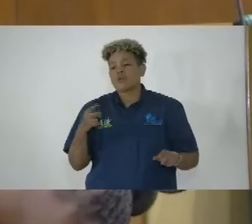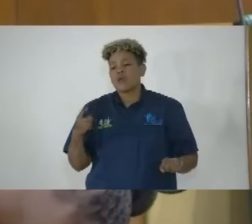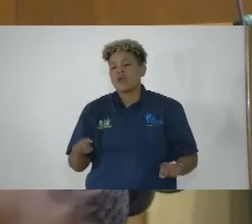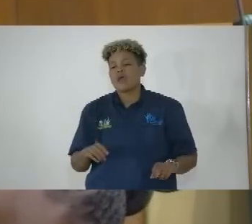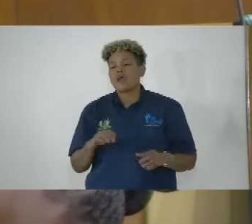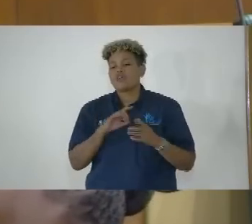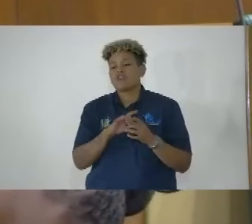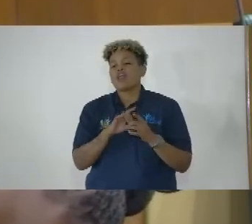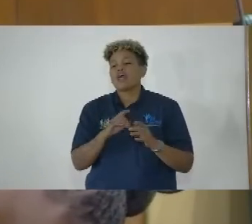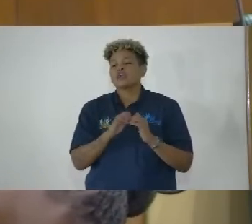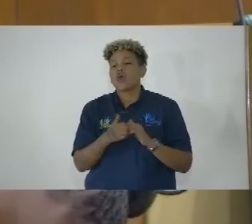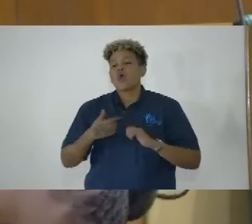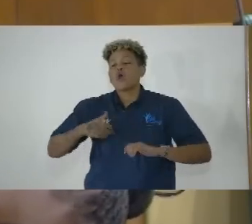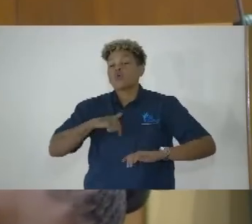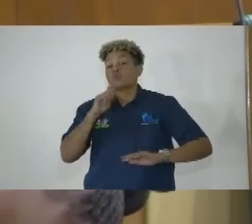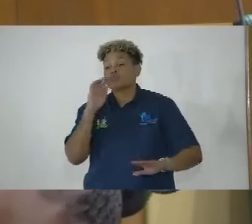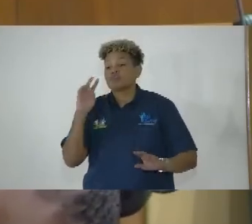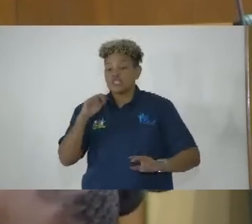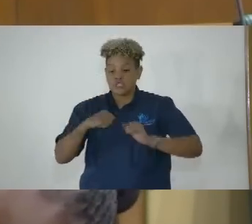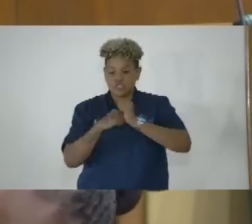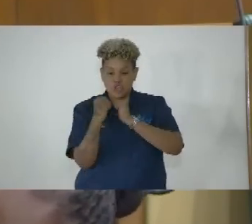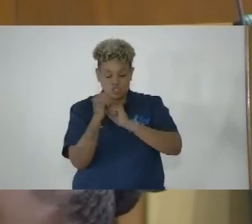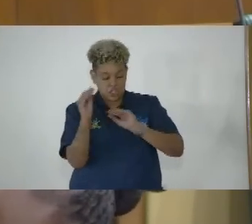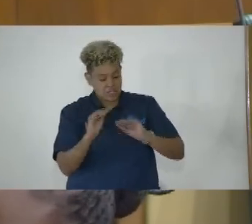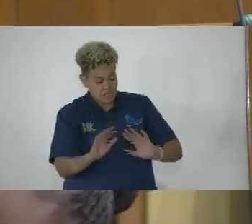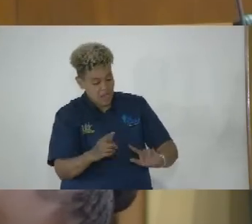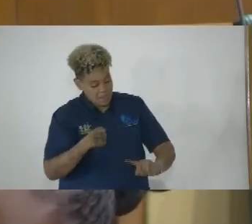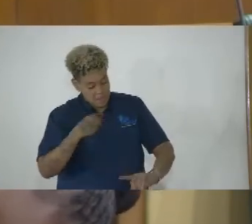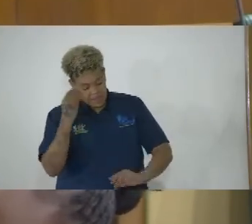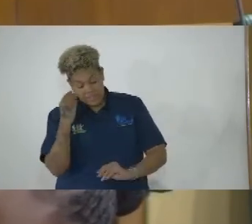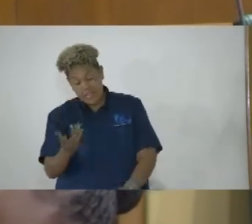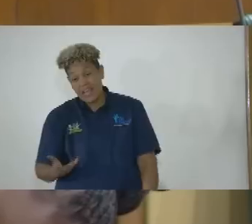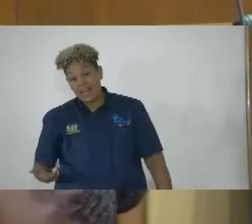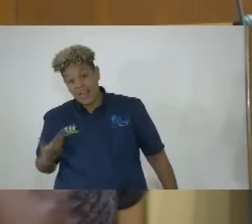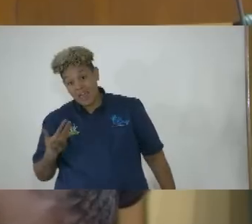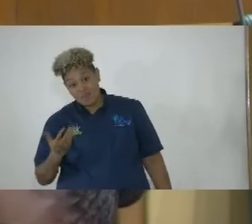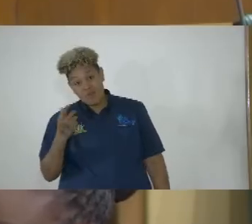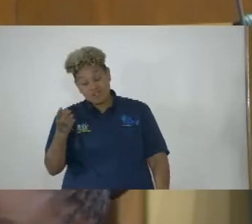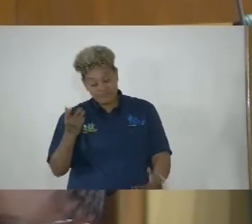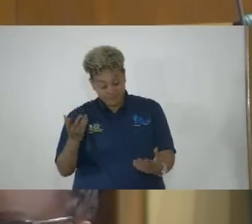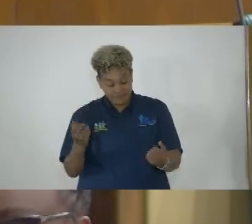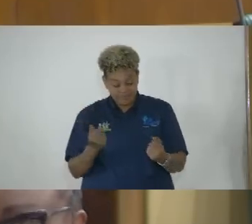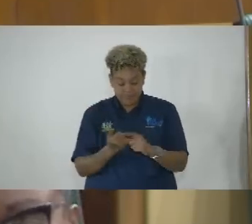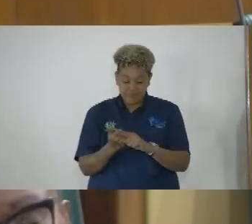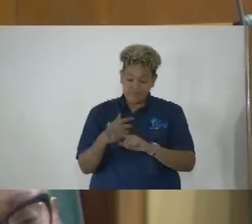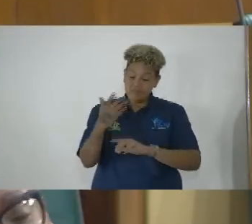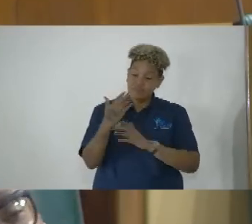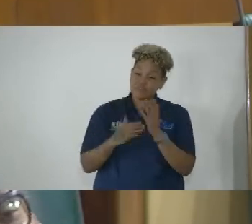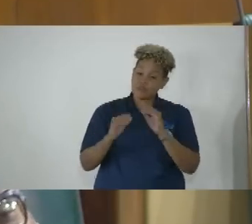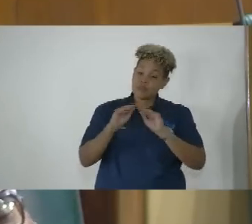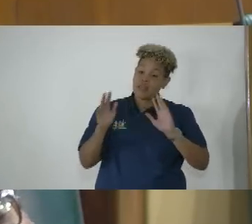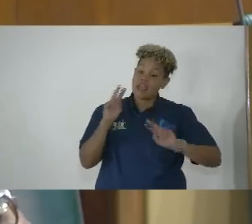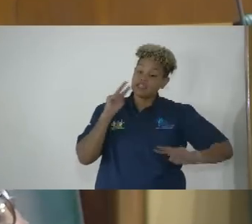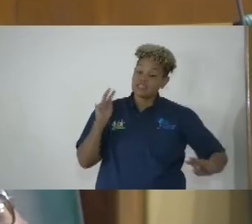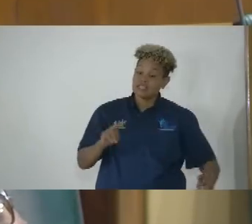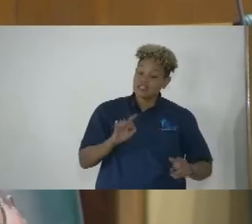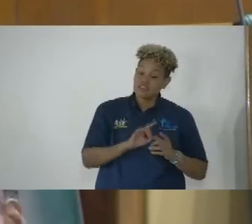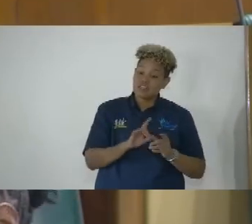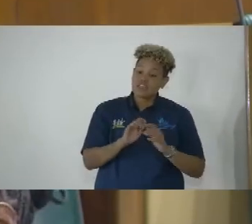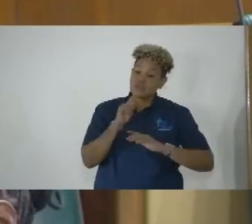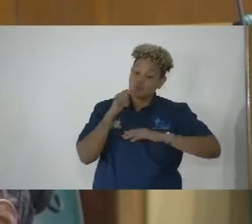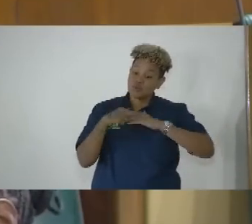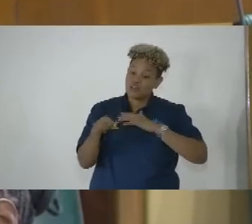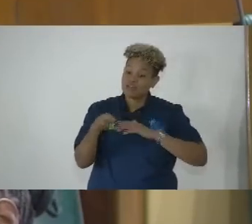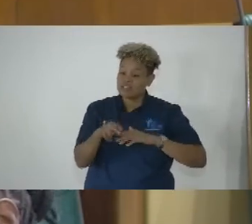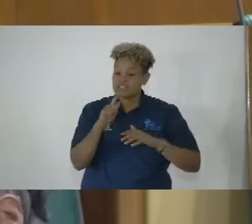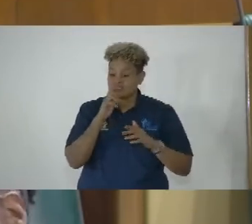in terms of how it is structured. And as I said, I would like to get some clarity as to the reference